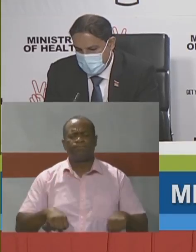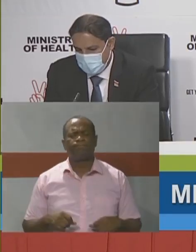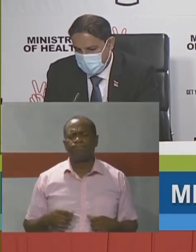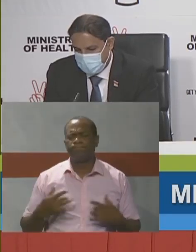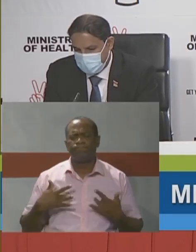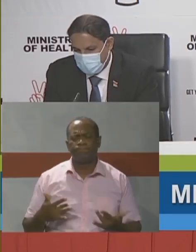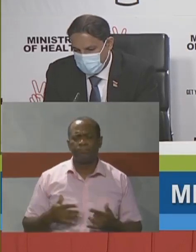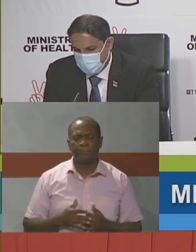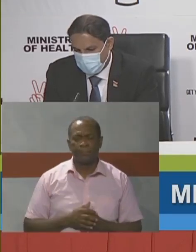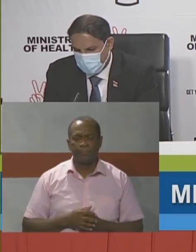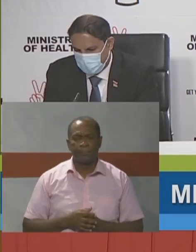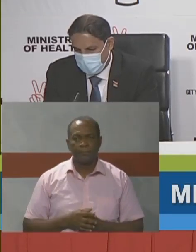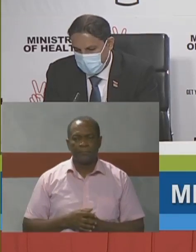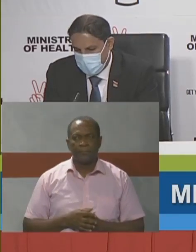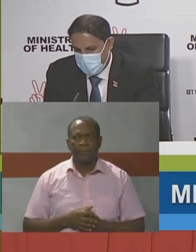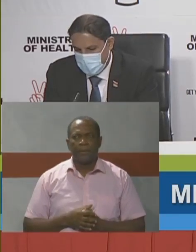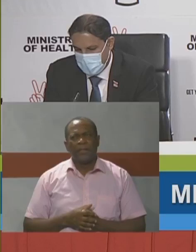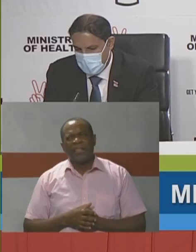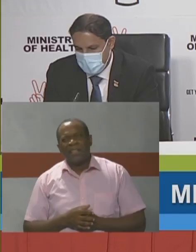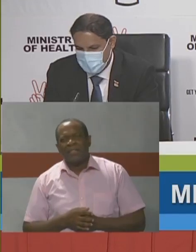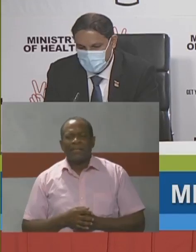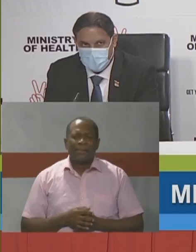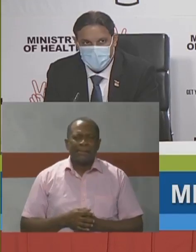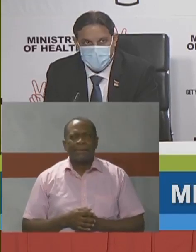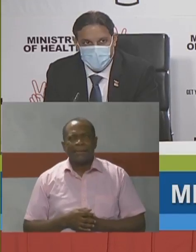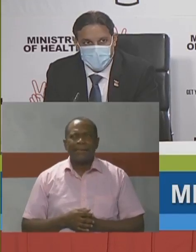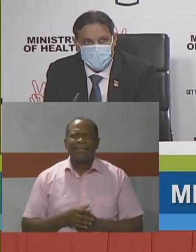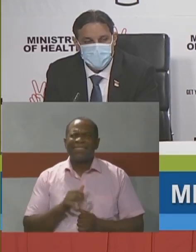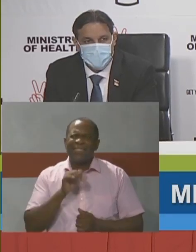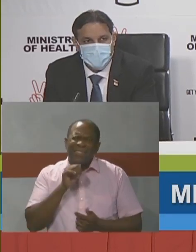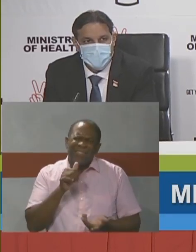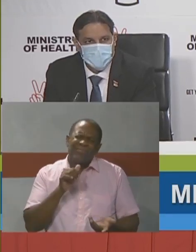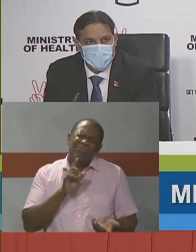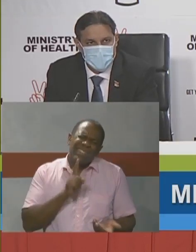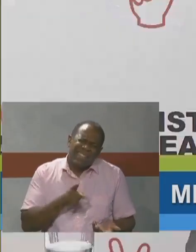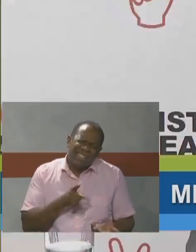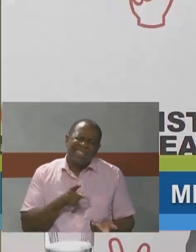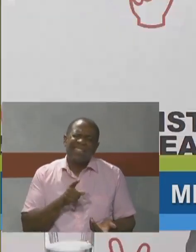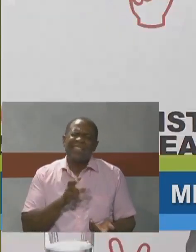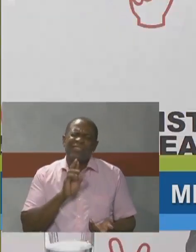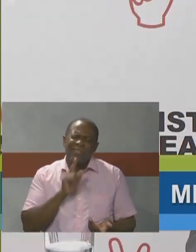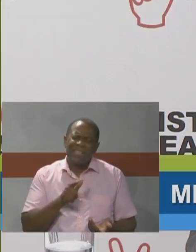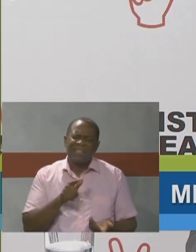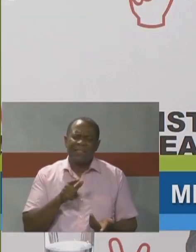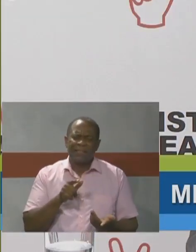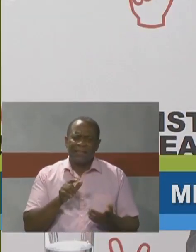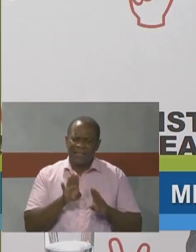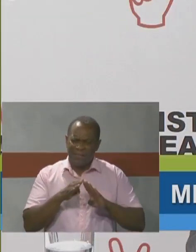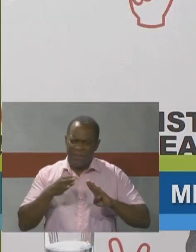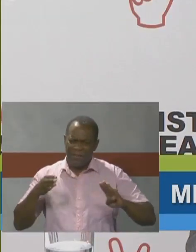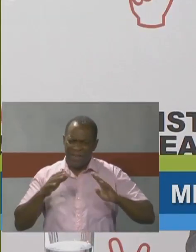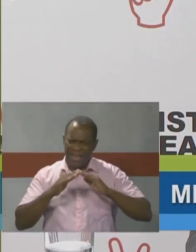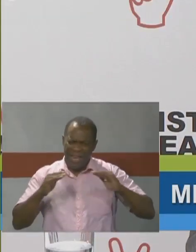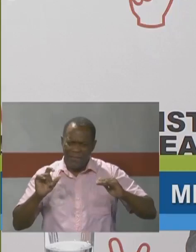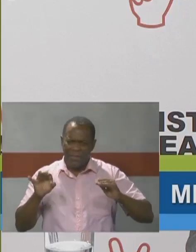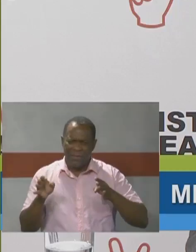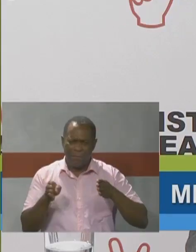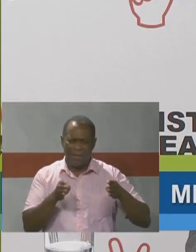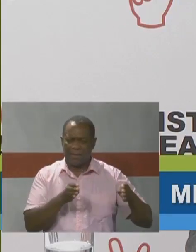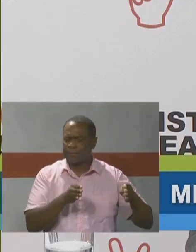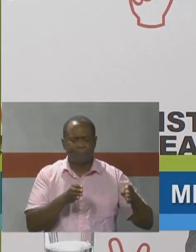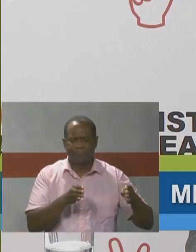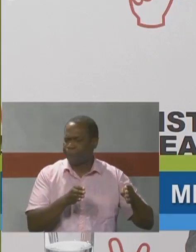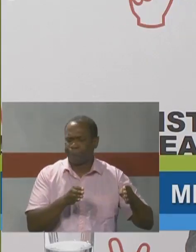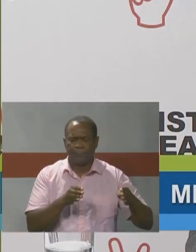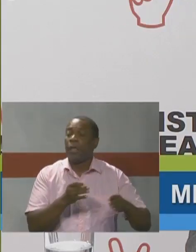wasn't necessarily different levels of planning across the 5 RHAs. All 5